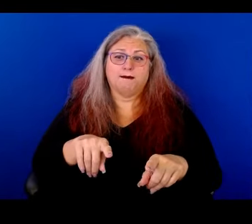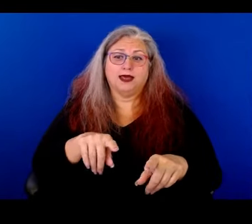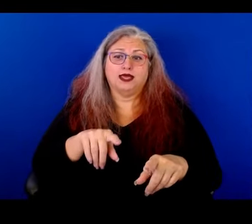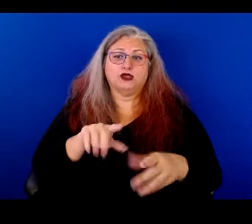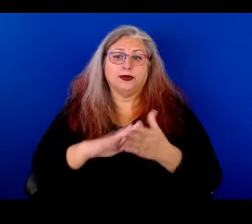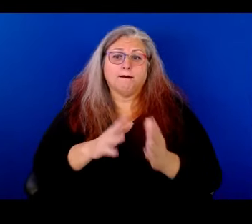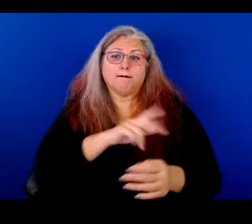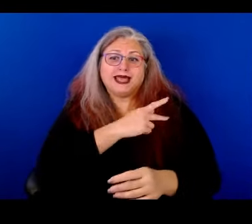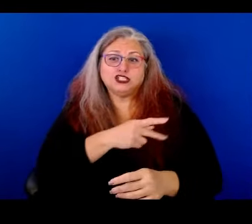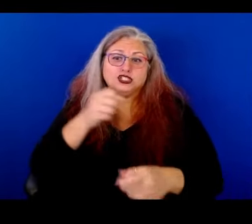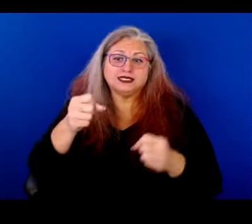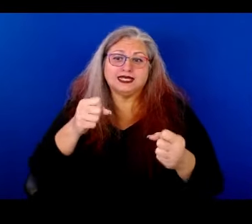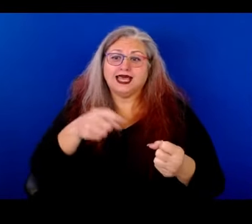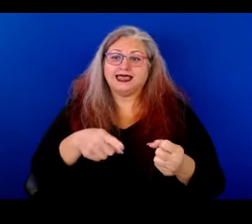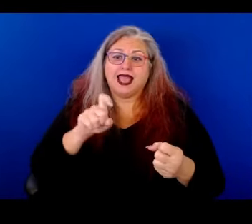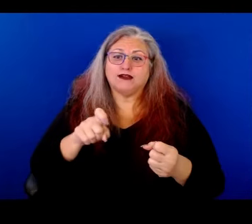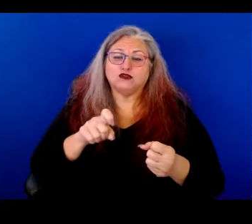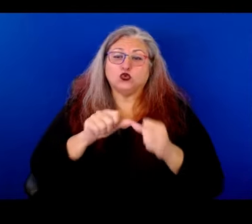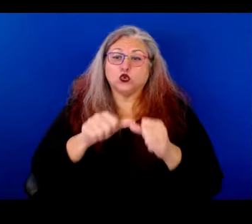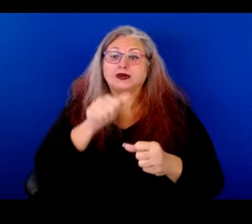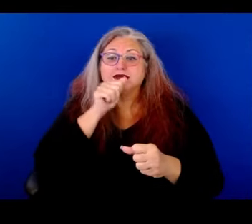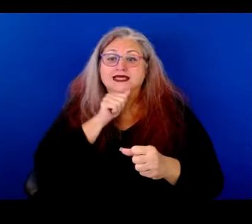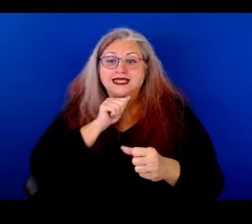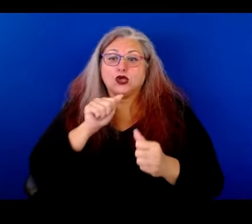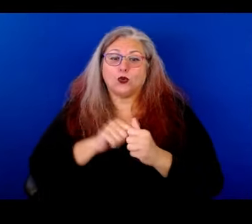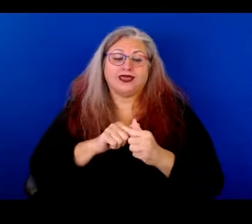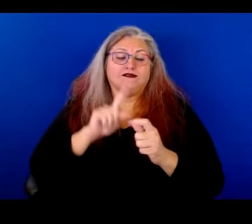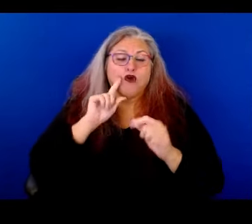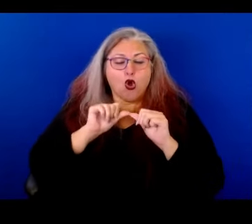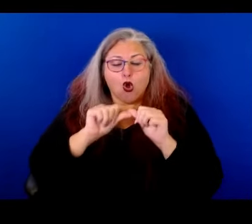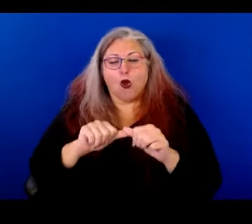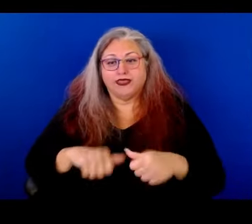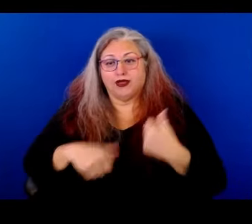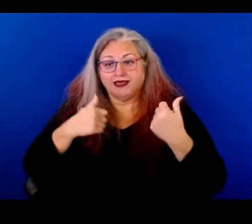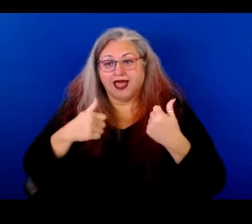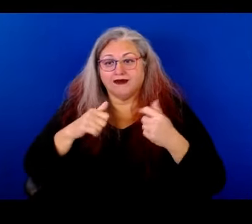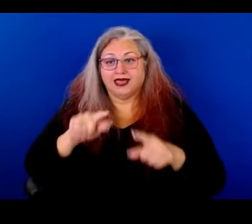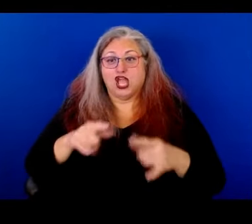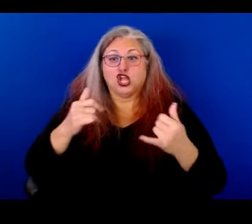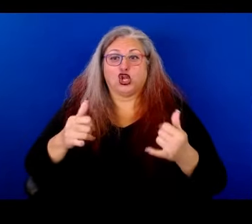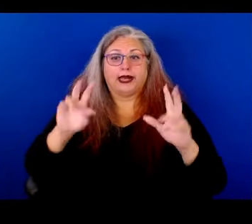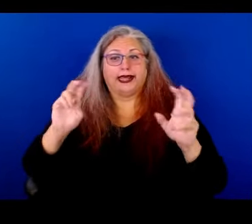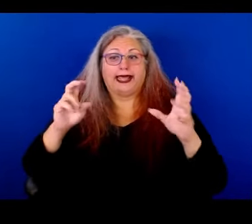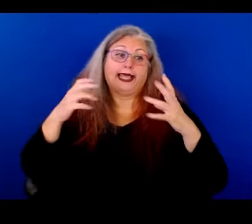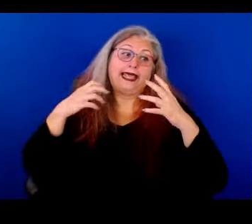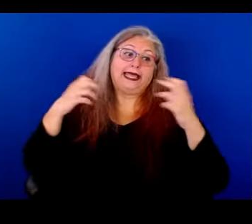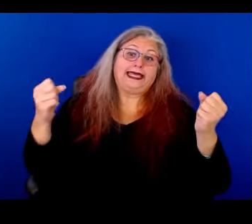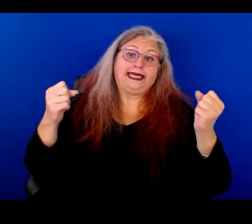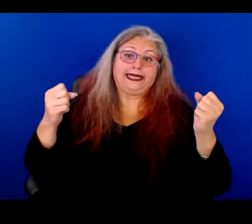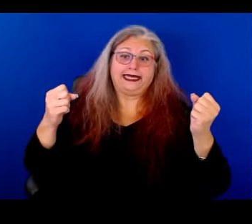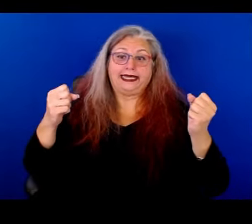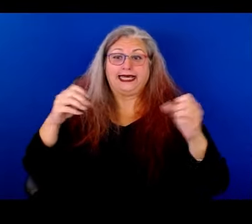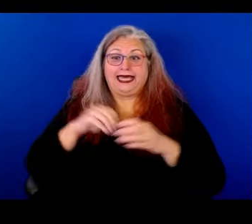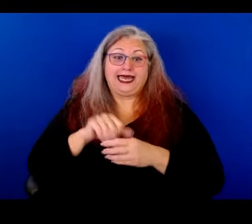amputations at that they're going to have to deal with for a lifetime that are currently healing in a